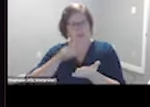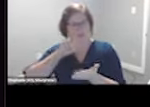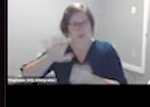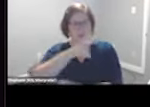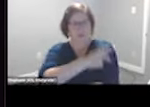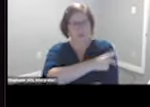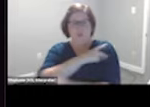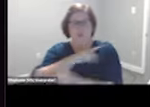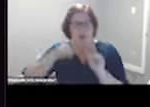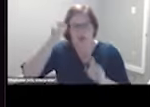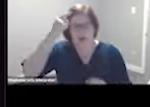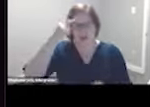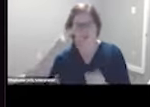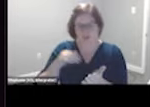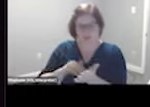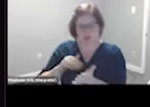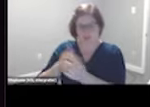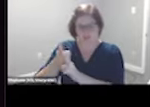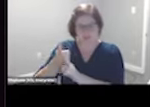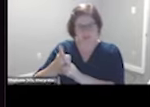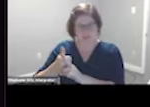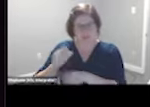by herself for her own sickness, and that's